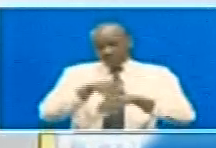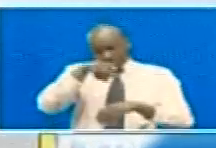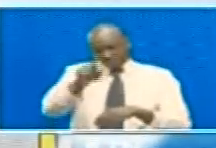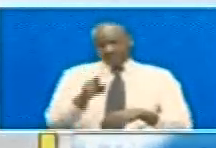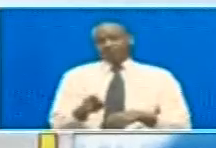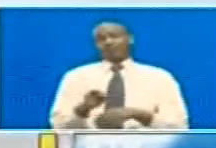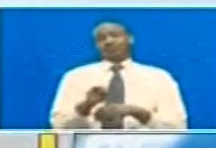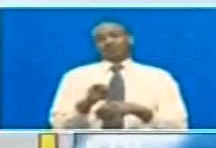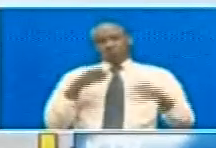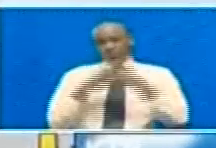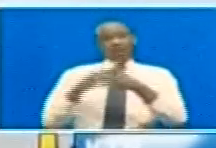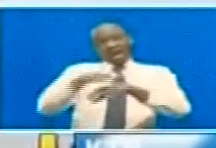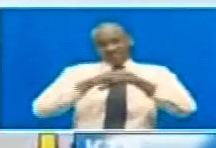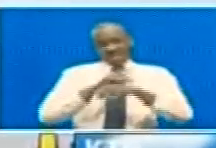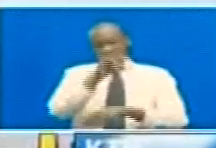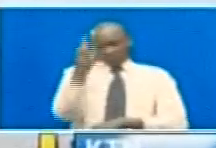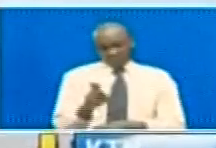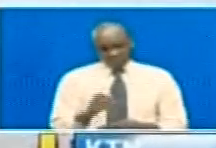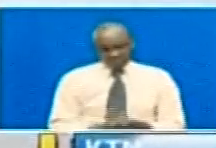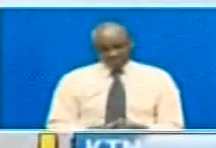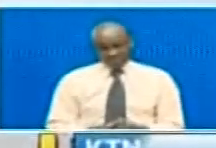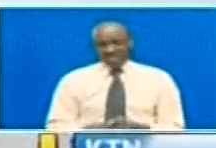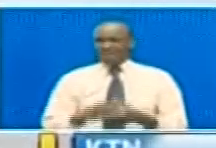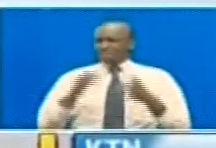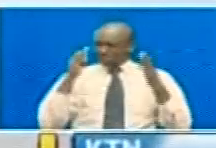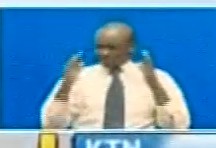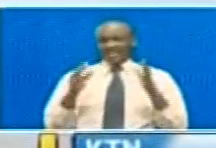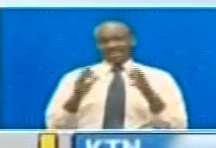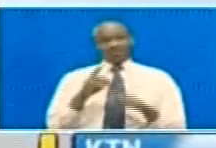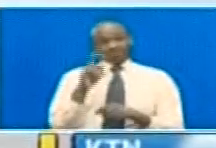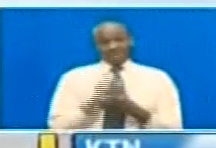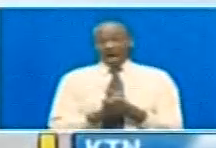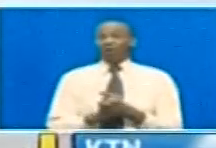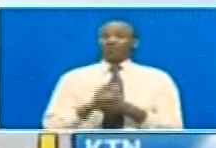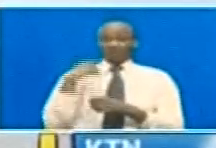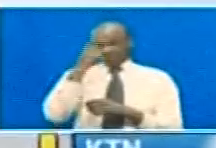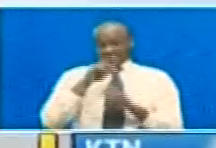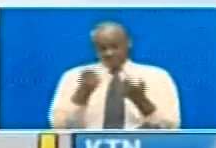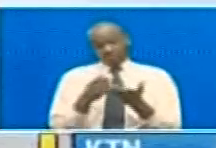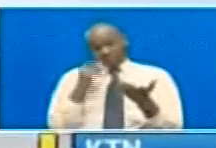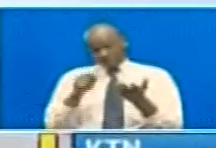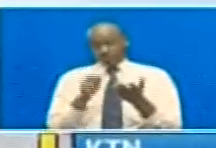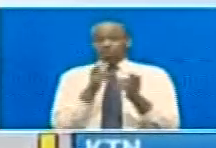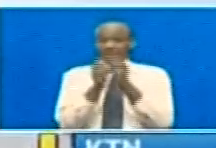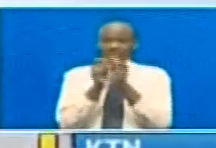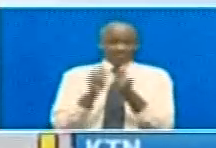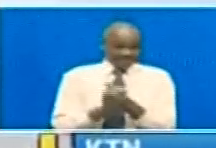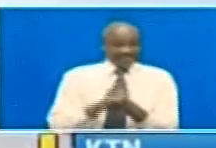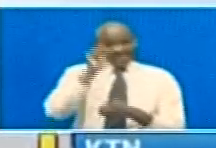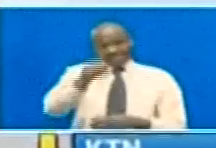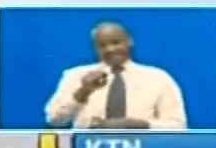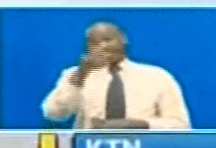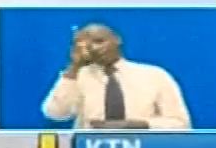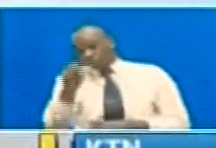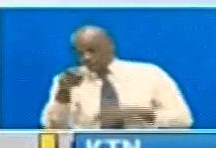night? Indeed, it is a story that has caused a lot of a big storm, especially on social media. Tell us what you think. SMS your yes or no opinion